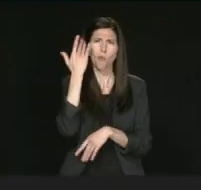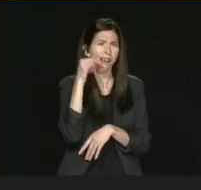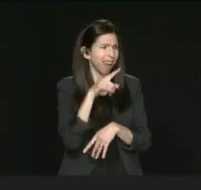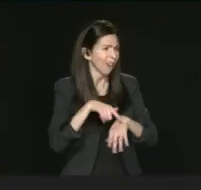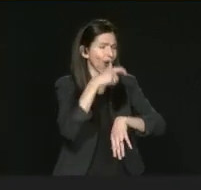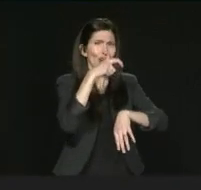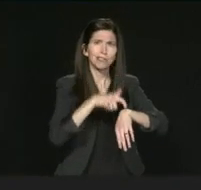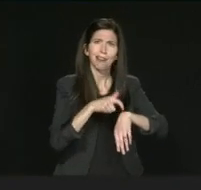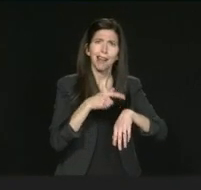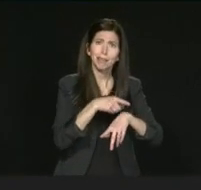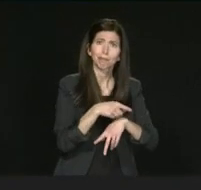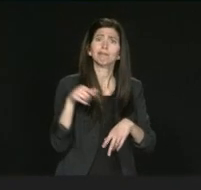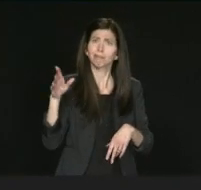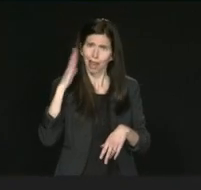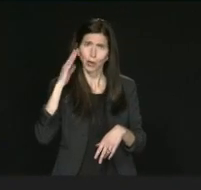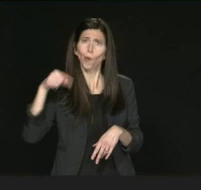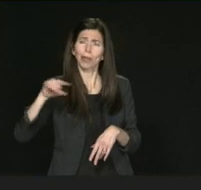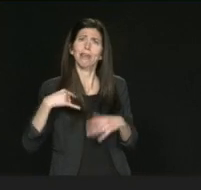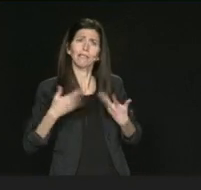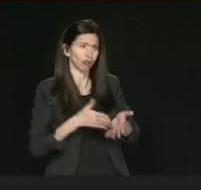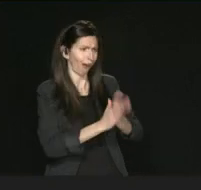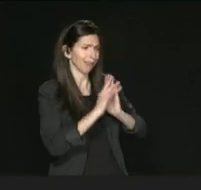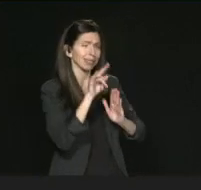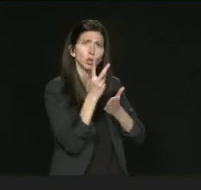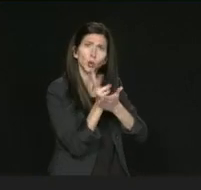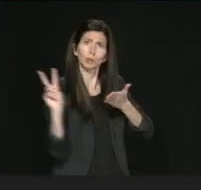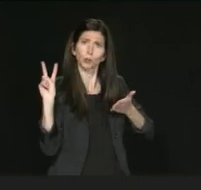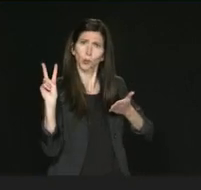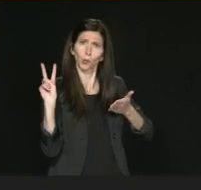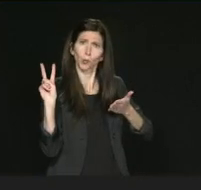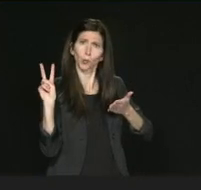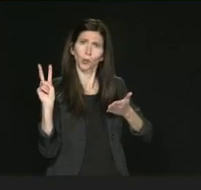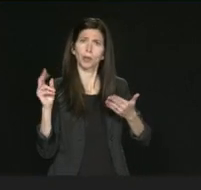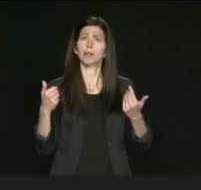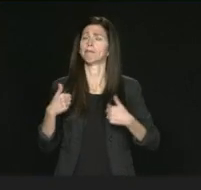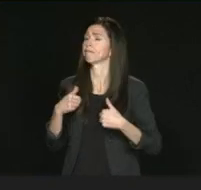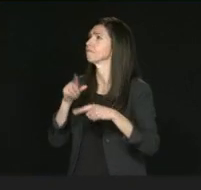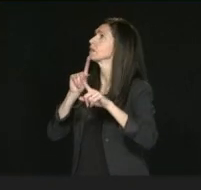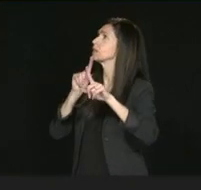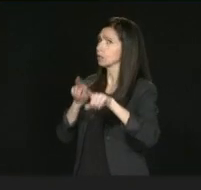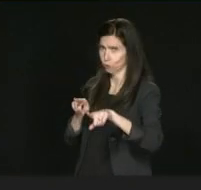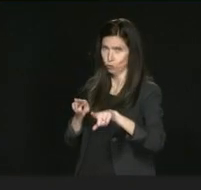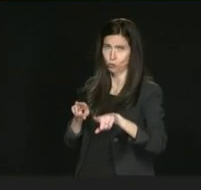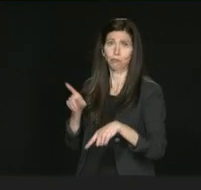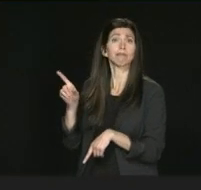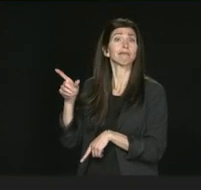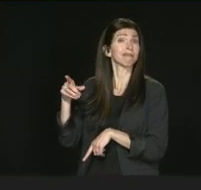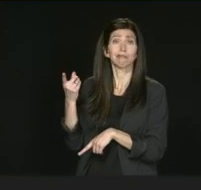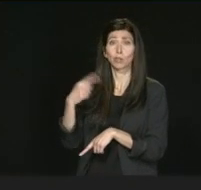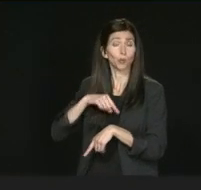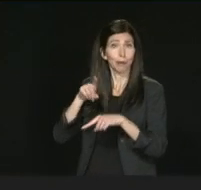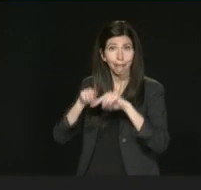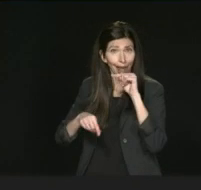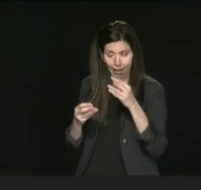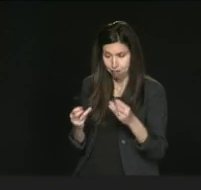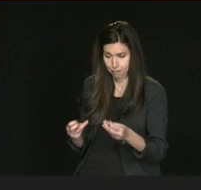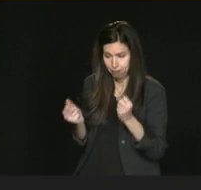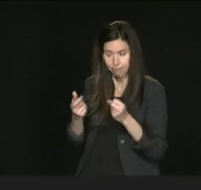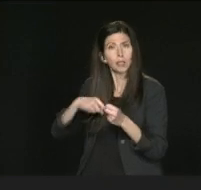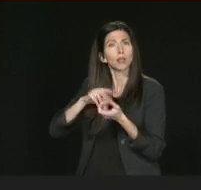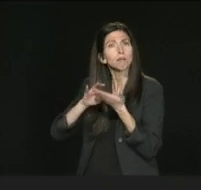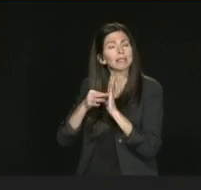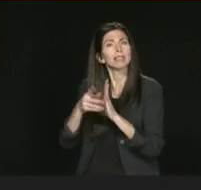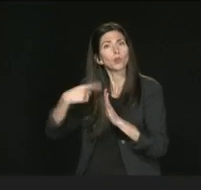question. Of course, we know this is a collaborative exercise, and it's very close collaboration between the Quebec government, which, of course,